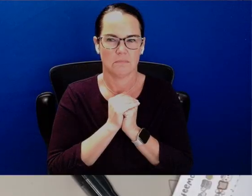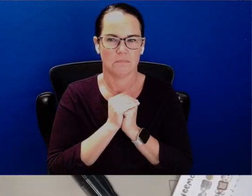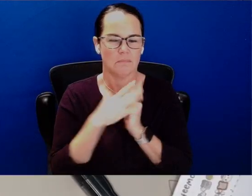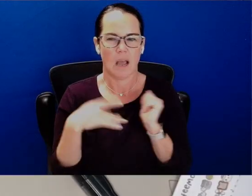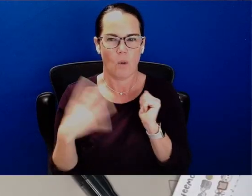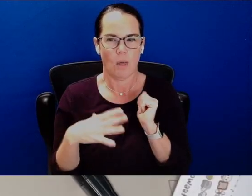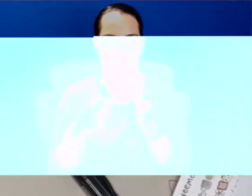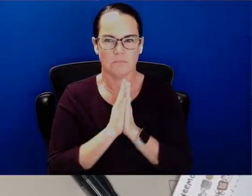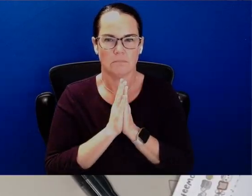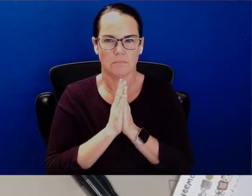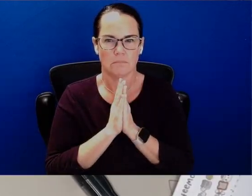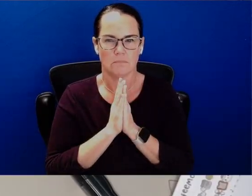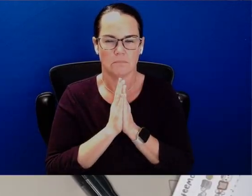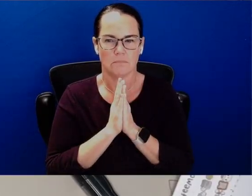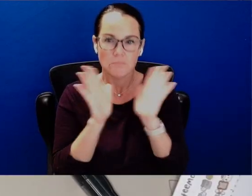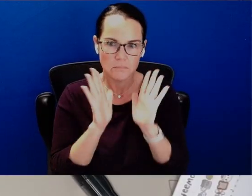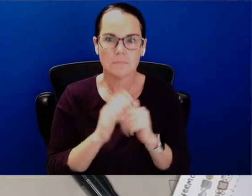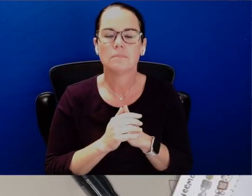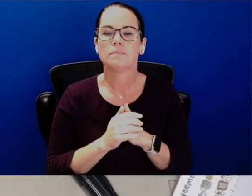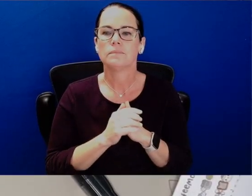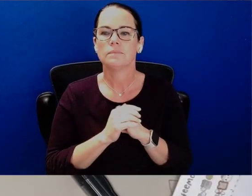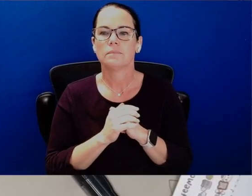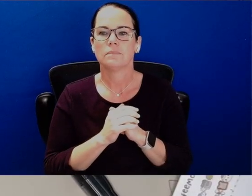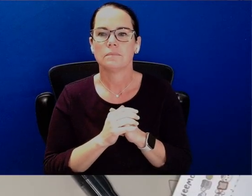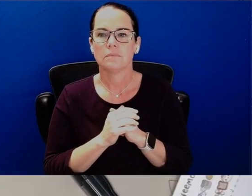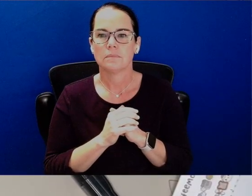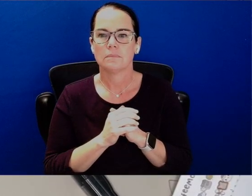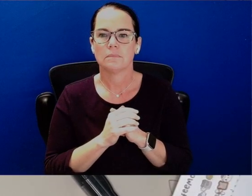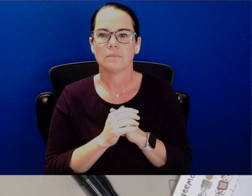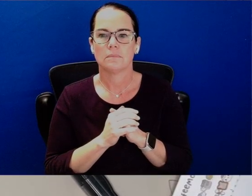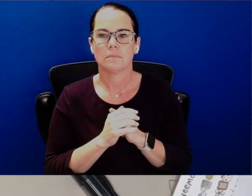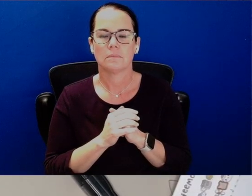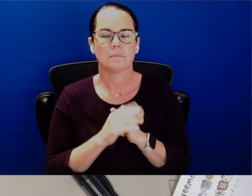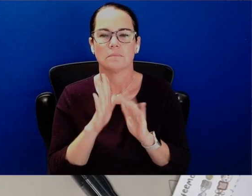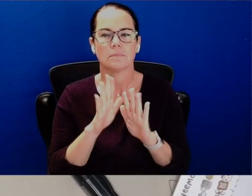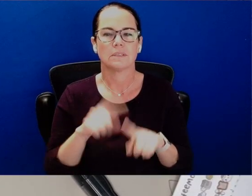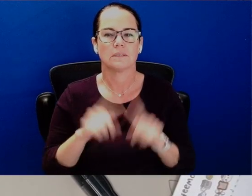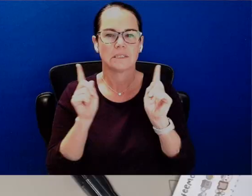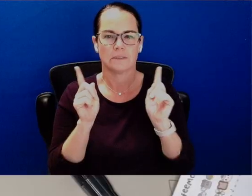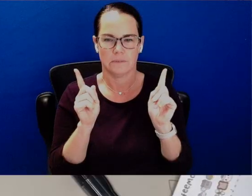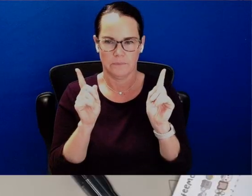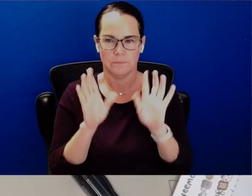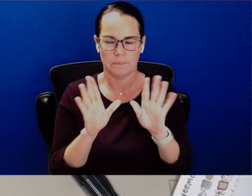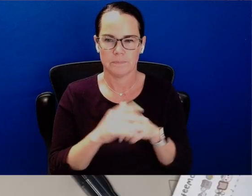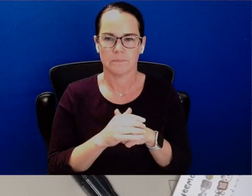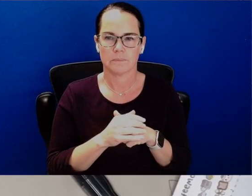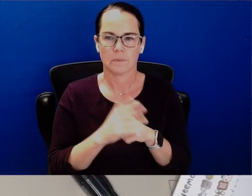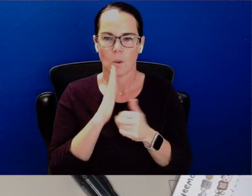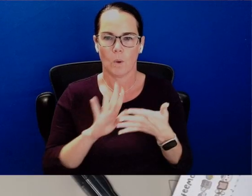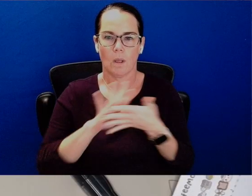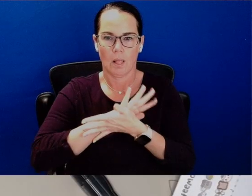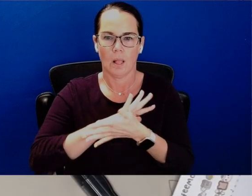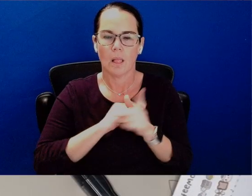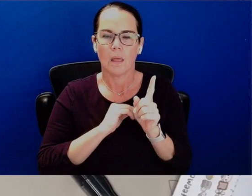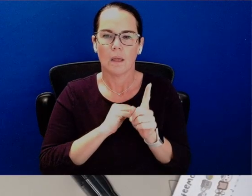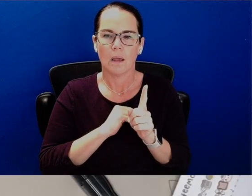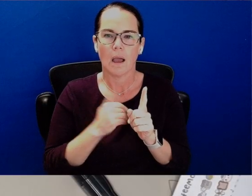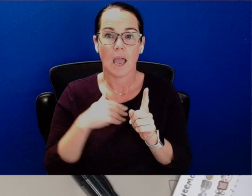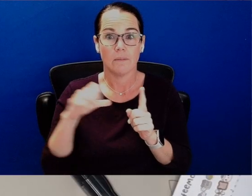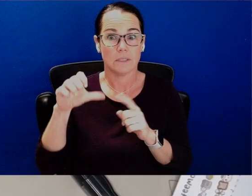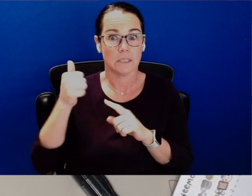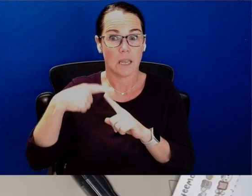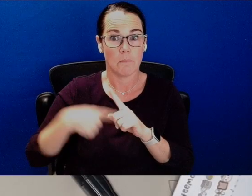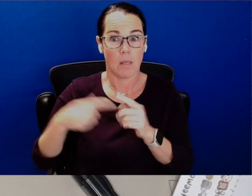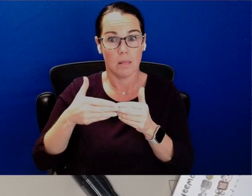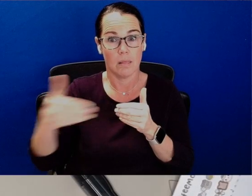I don't like that. All right. We'll do this. We'll cover up. I've got 10 more months